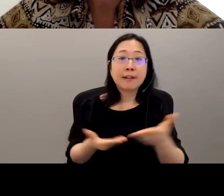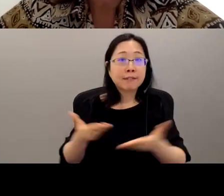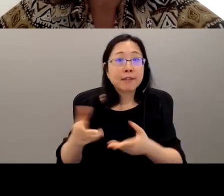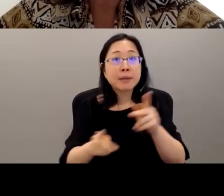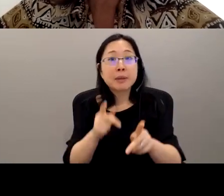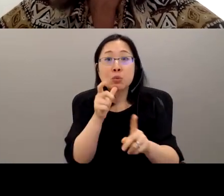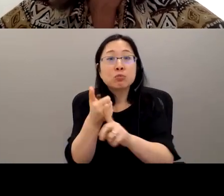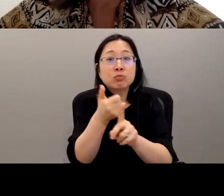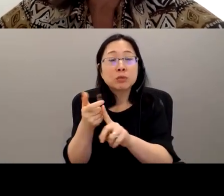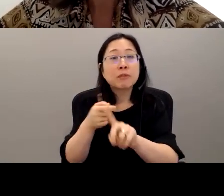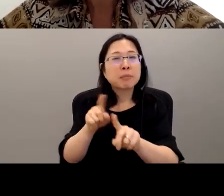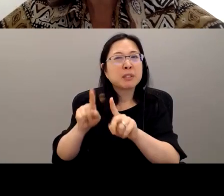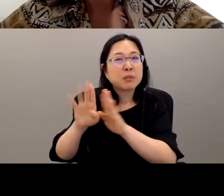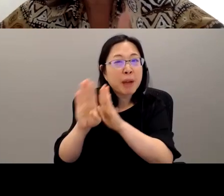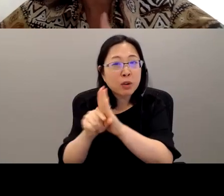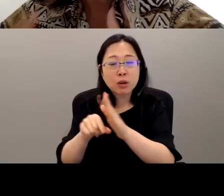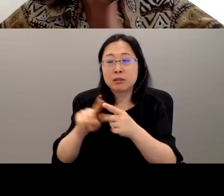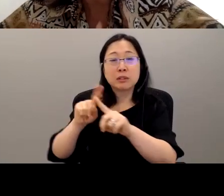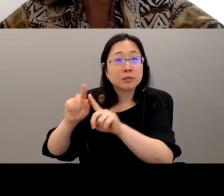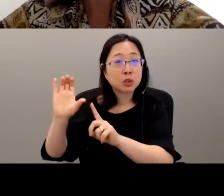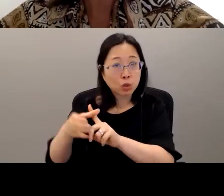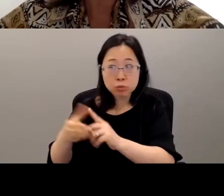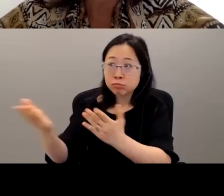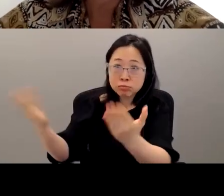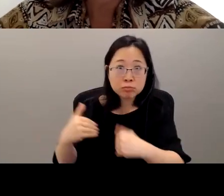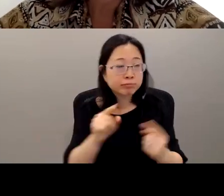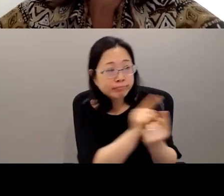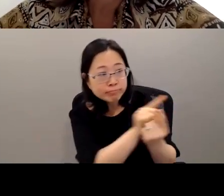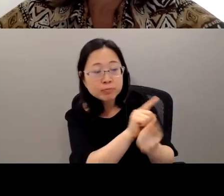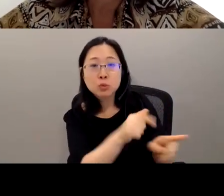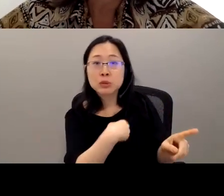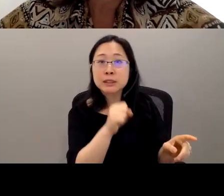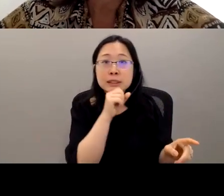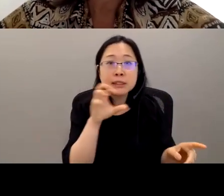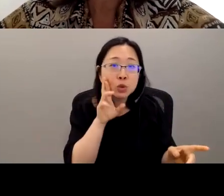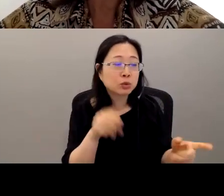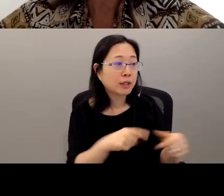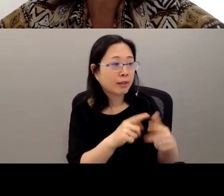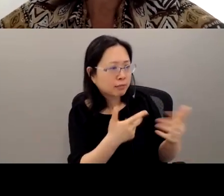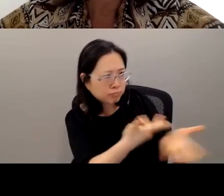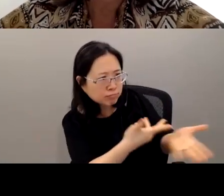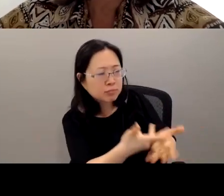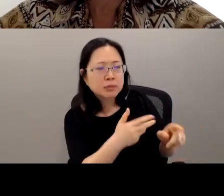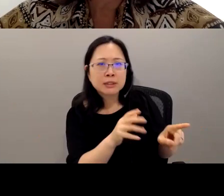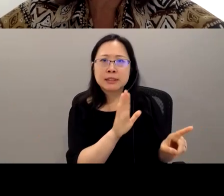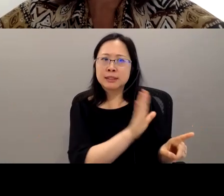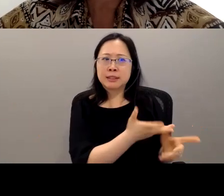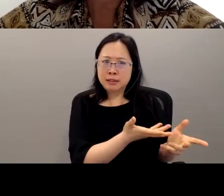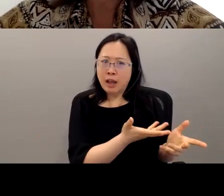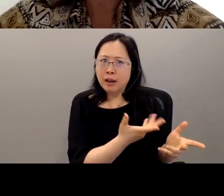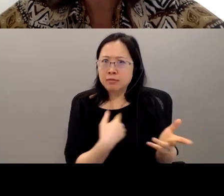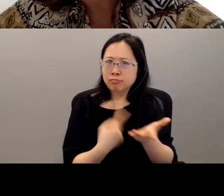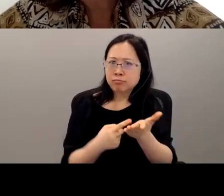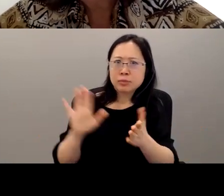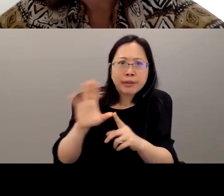the older adults as well, to build those bridges between different cultures, and they can enjoy a